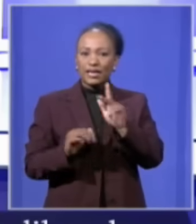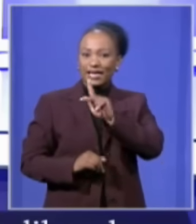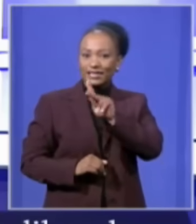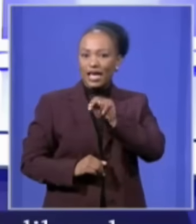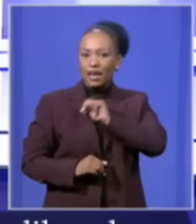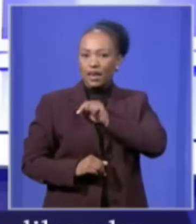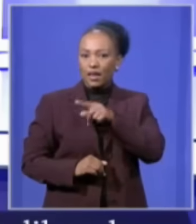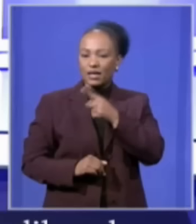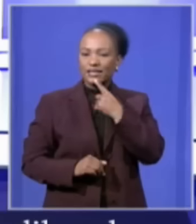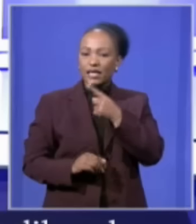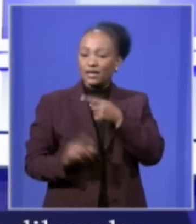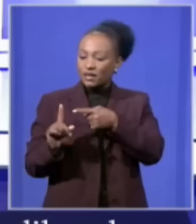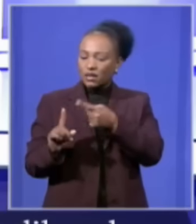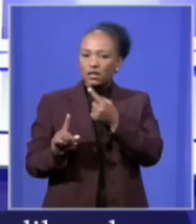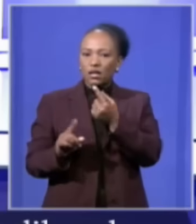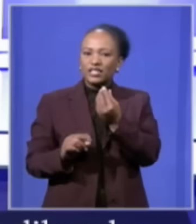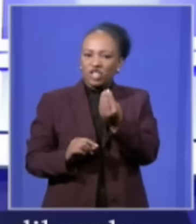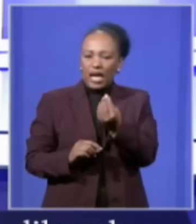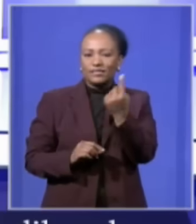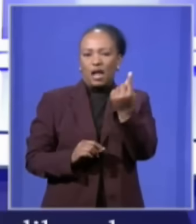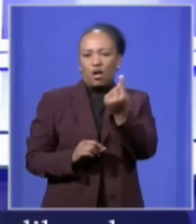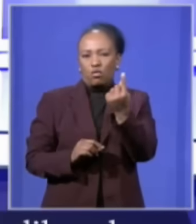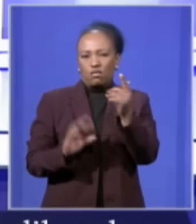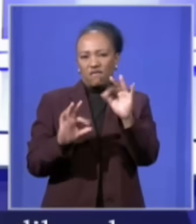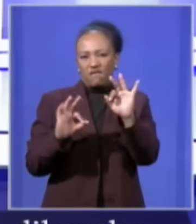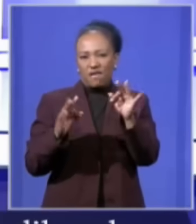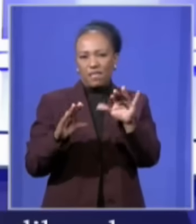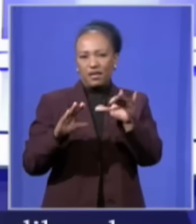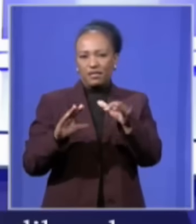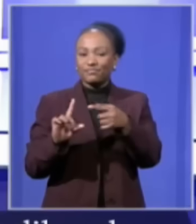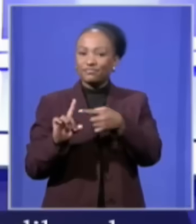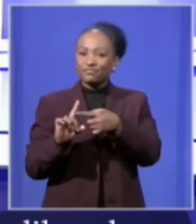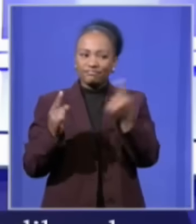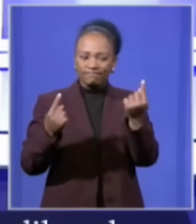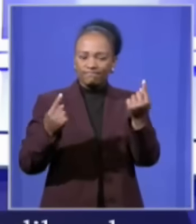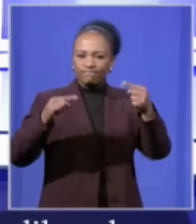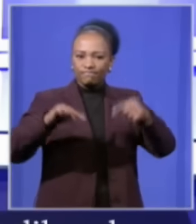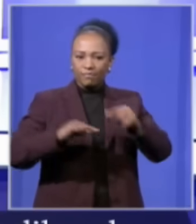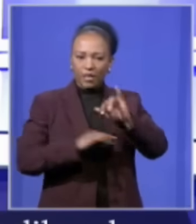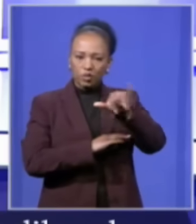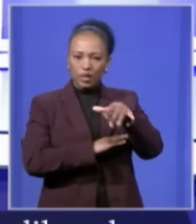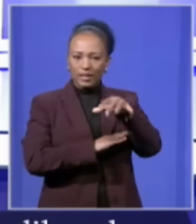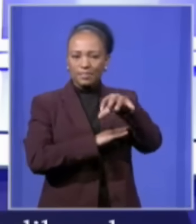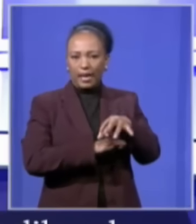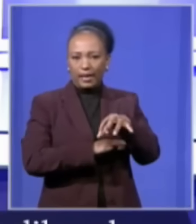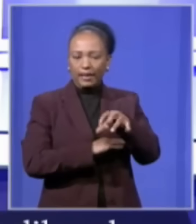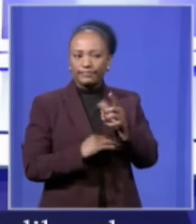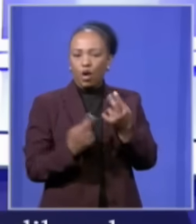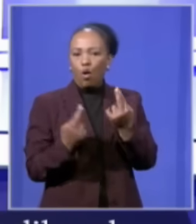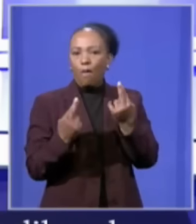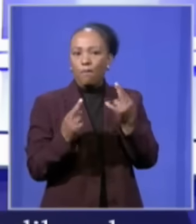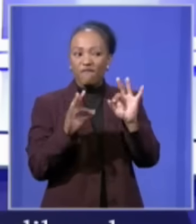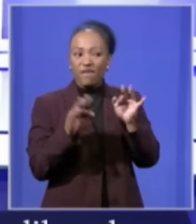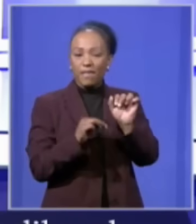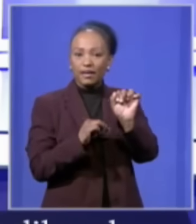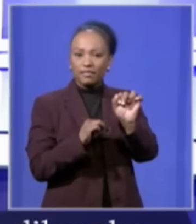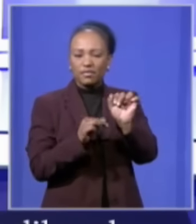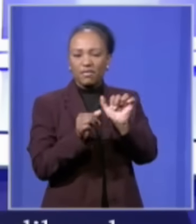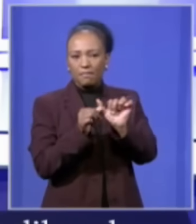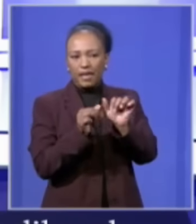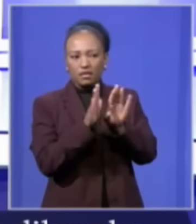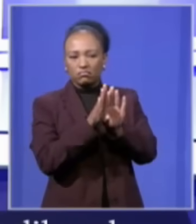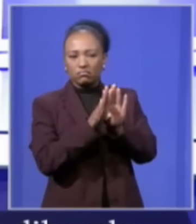gore e be le ngwana nnoši. Monna yo o be a hudugetše ka Johannesburg ka maikemišetšo le kholofelo ya go fetola seemo sa lapa la gabo